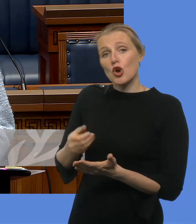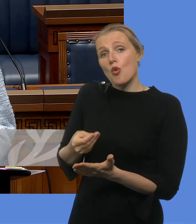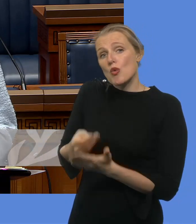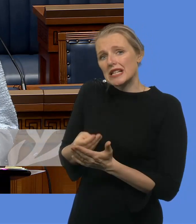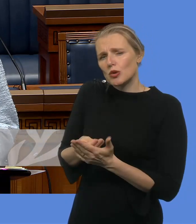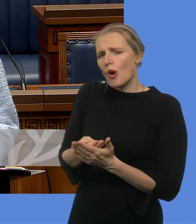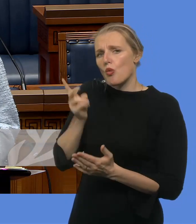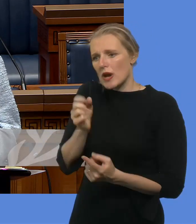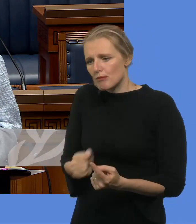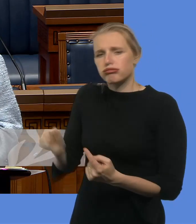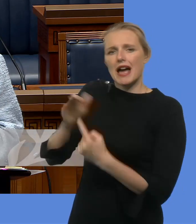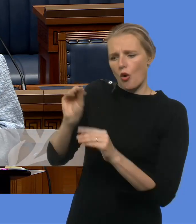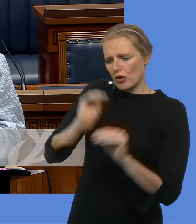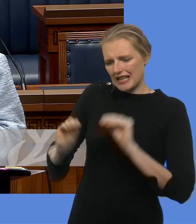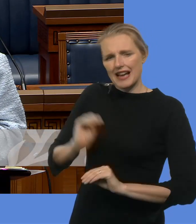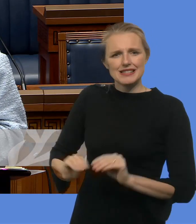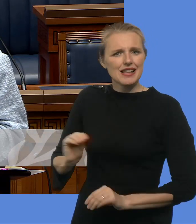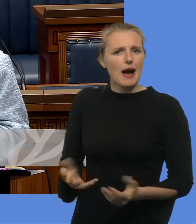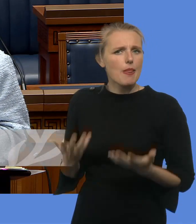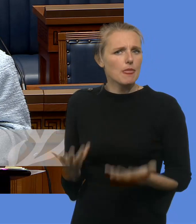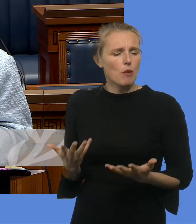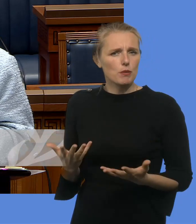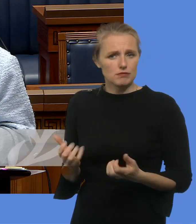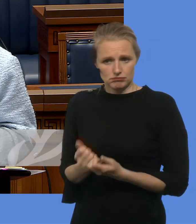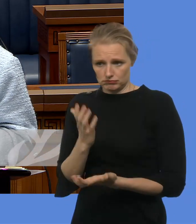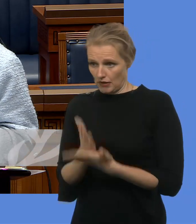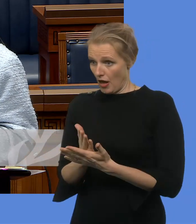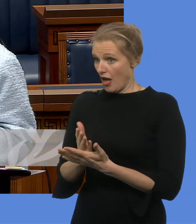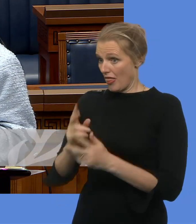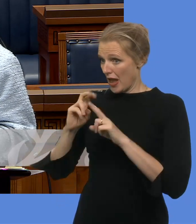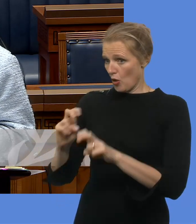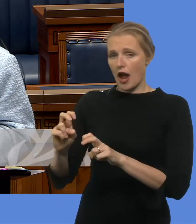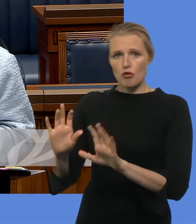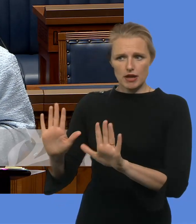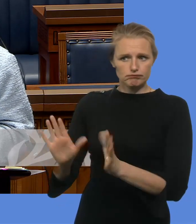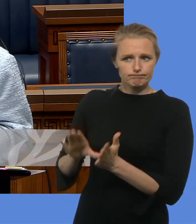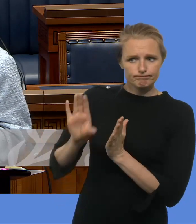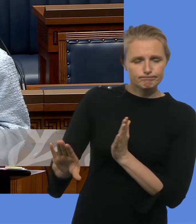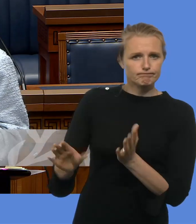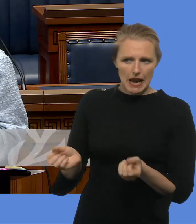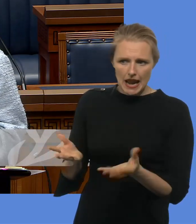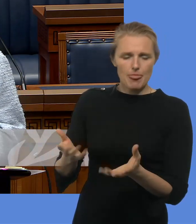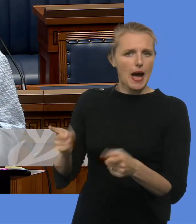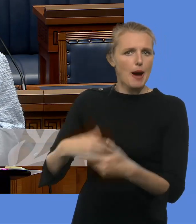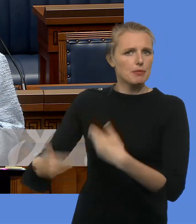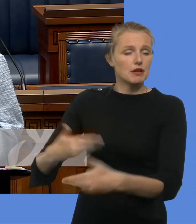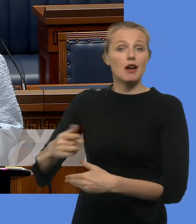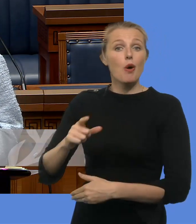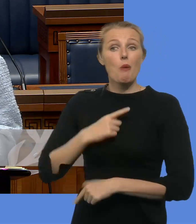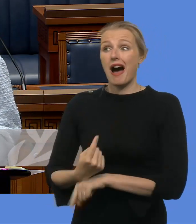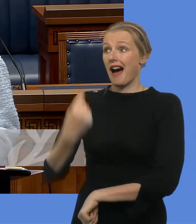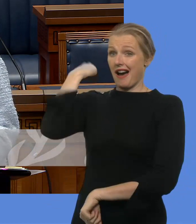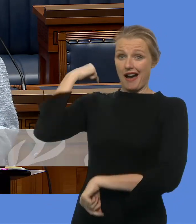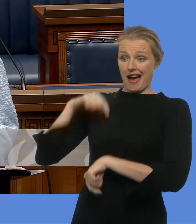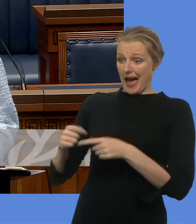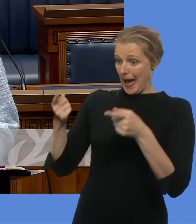my department to meet our statutory responsibilities to the inquiry, and I do believe it is important that we learn lessons from the events examined to make